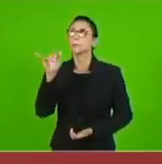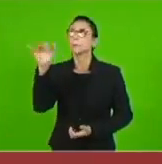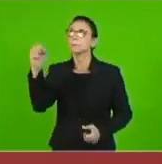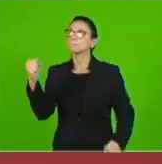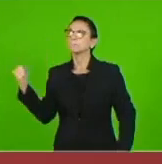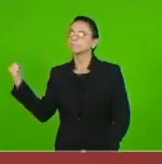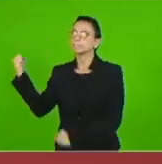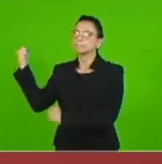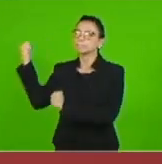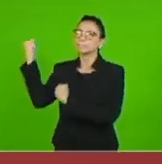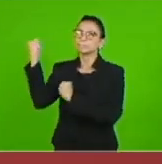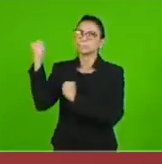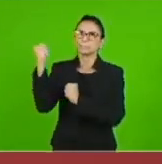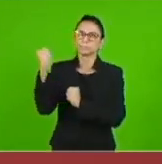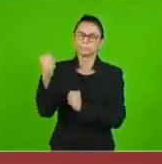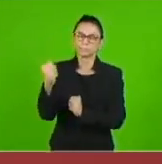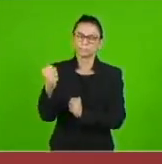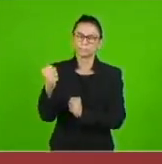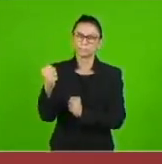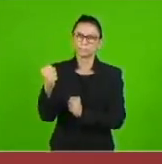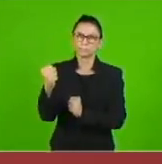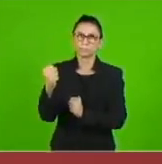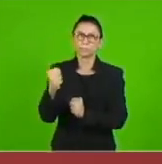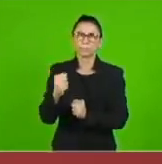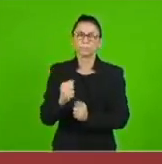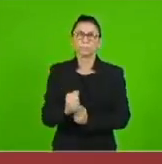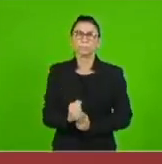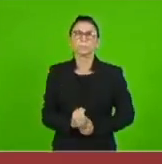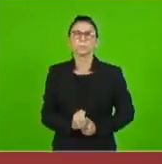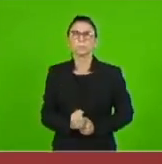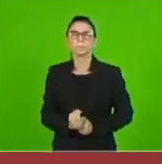Lord, Father Almighty,